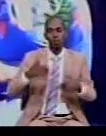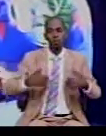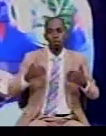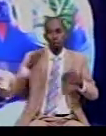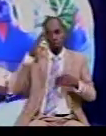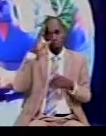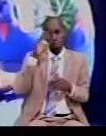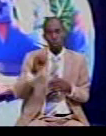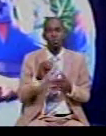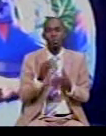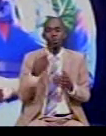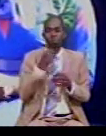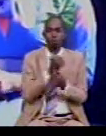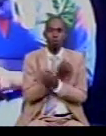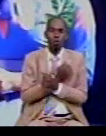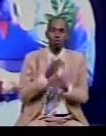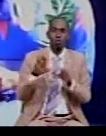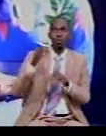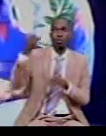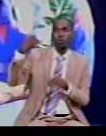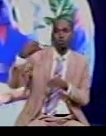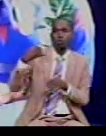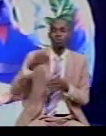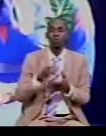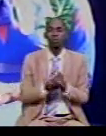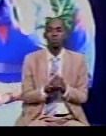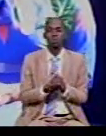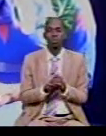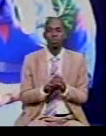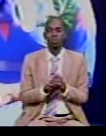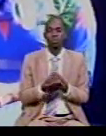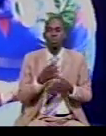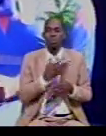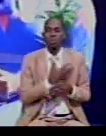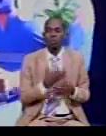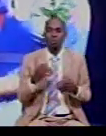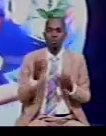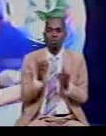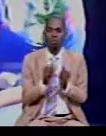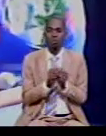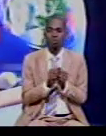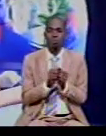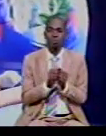Without much words, without much ado, let's welcome Gamshi on stage.